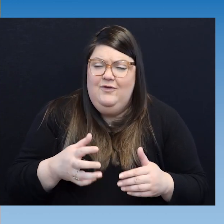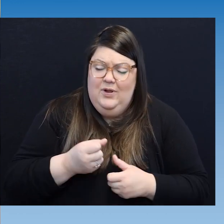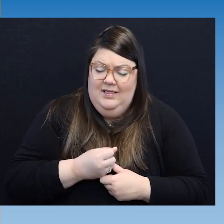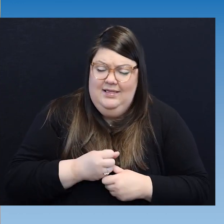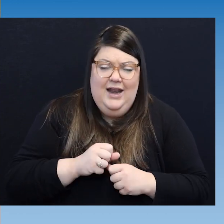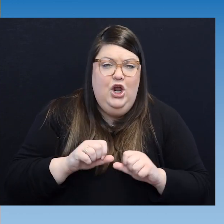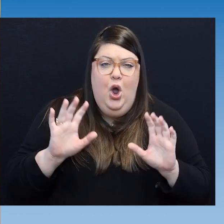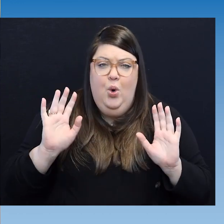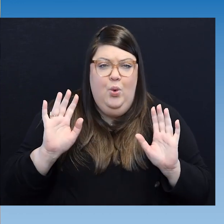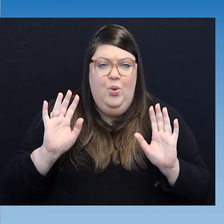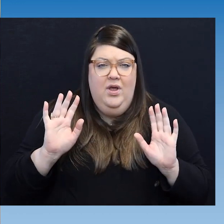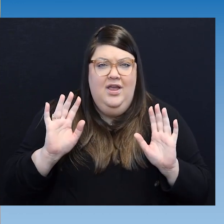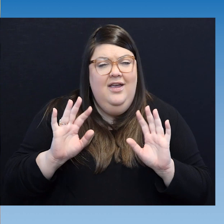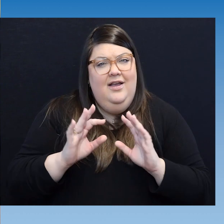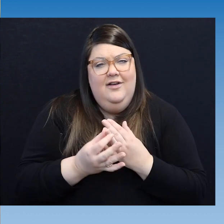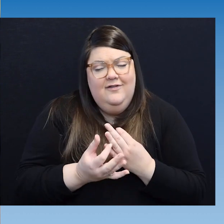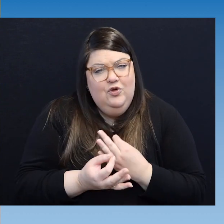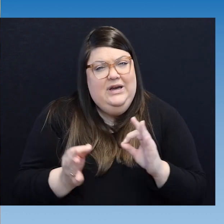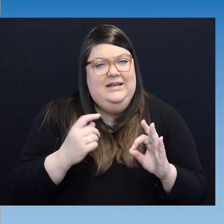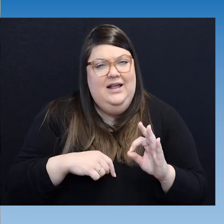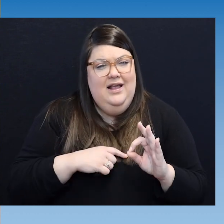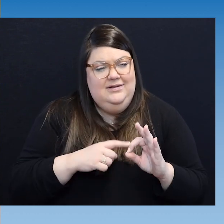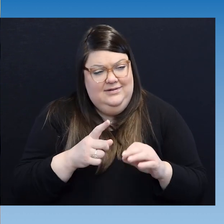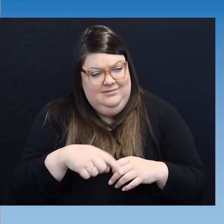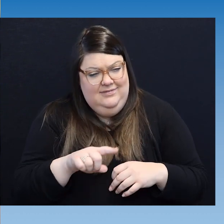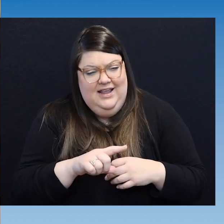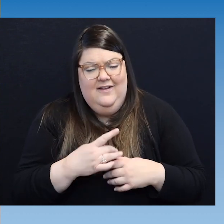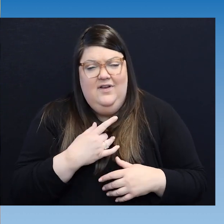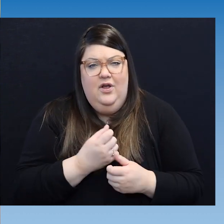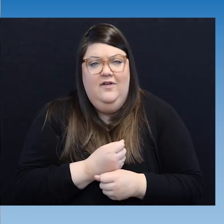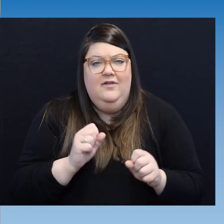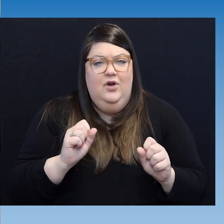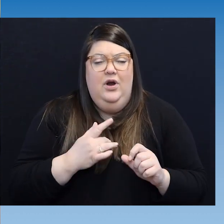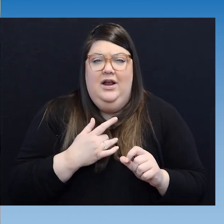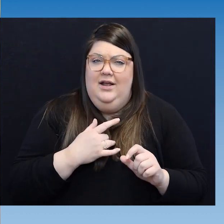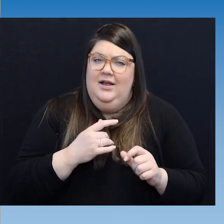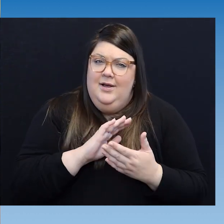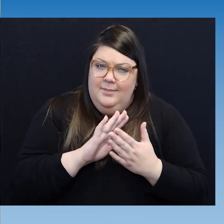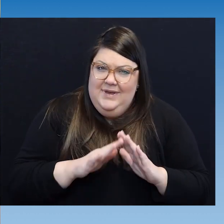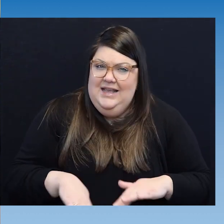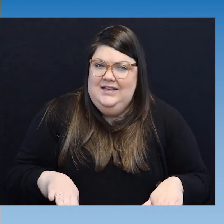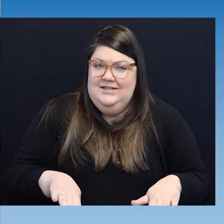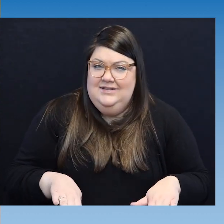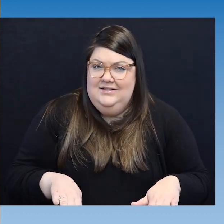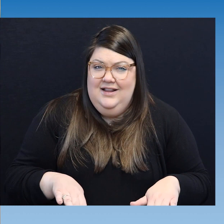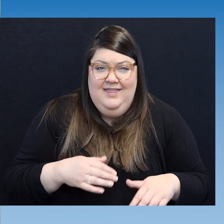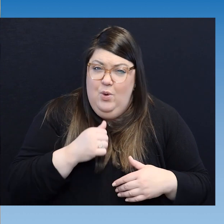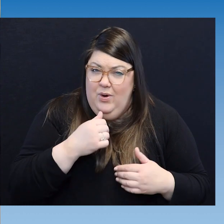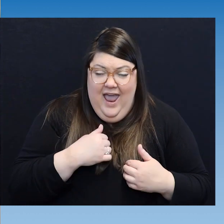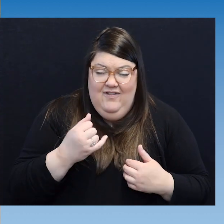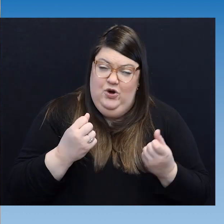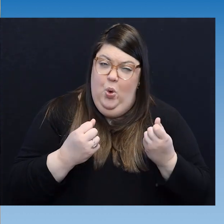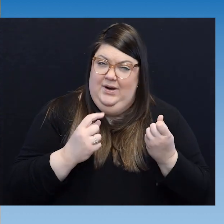It frees us, you know, to set them free so that they can have that peace. And they won't have that peace if they have that bitterness